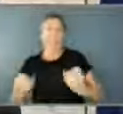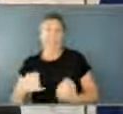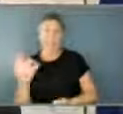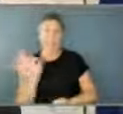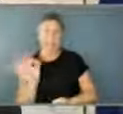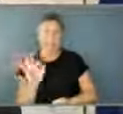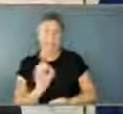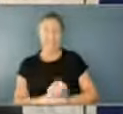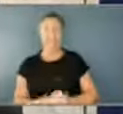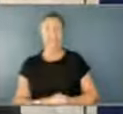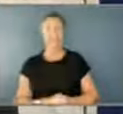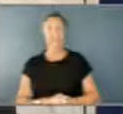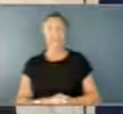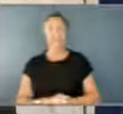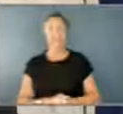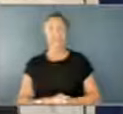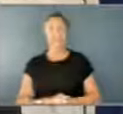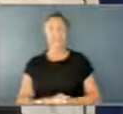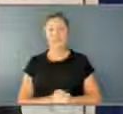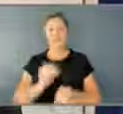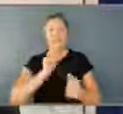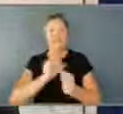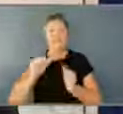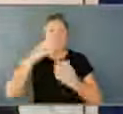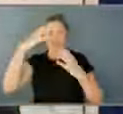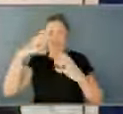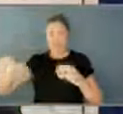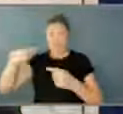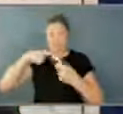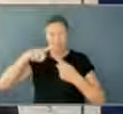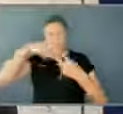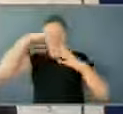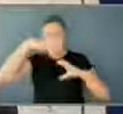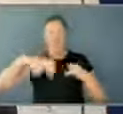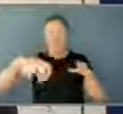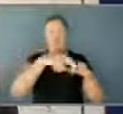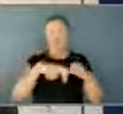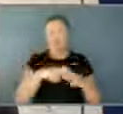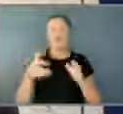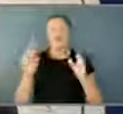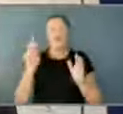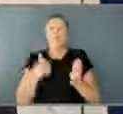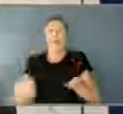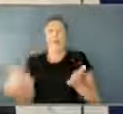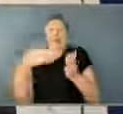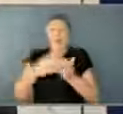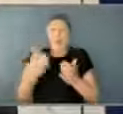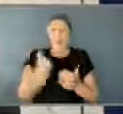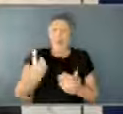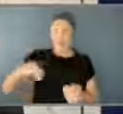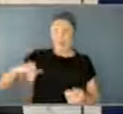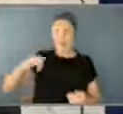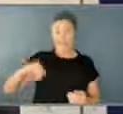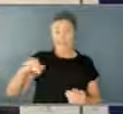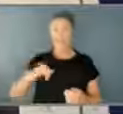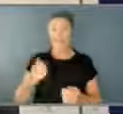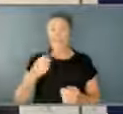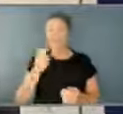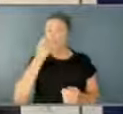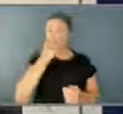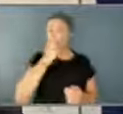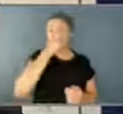particular advances have been daily testing of all the quarantine workers, so you can pick someone who might pick up the virus very quickly, insisting